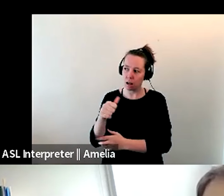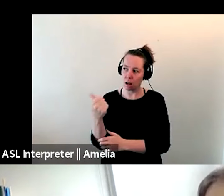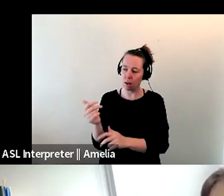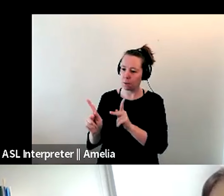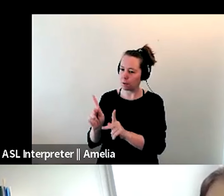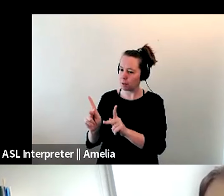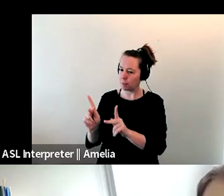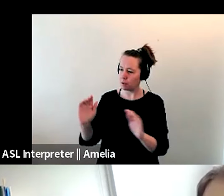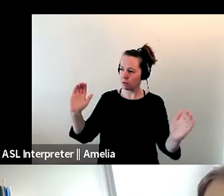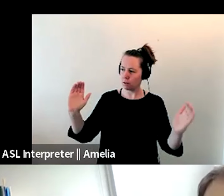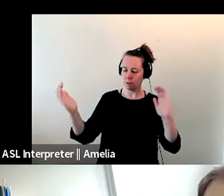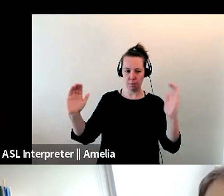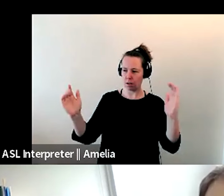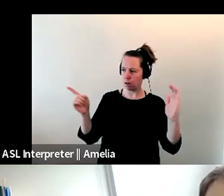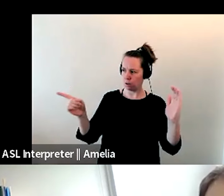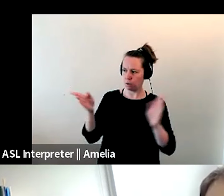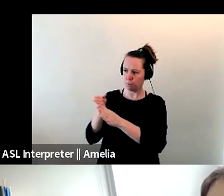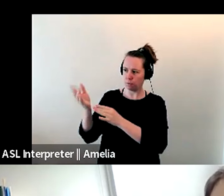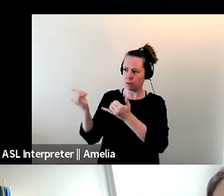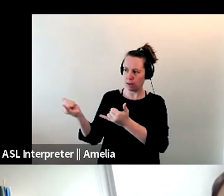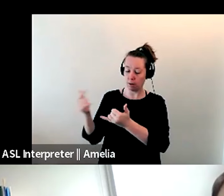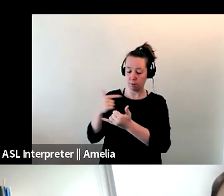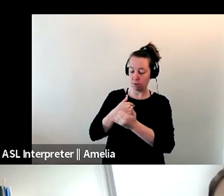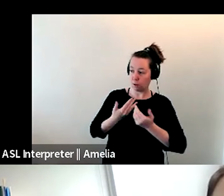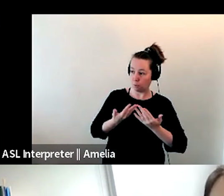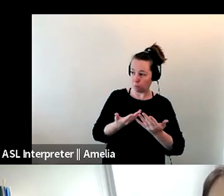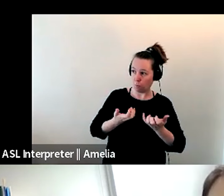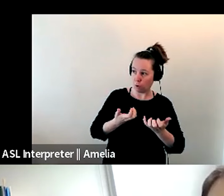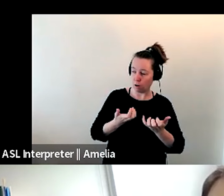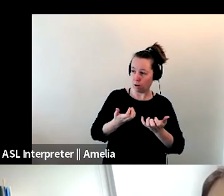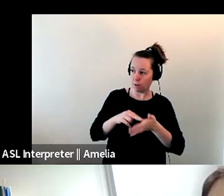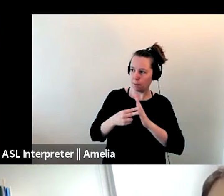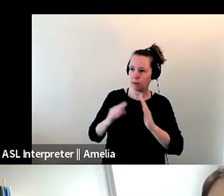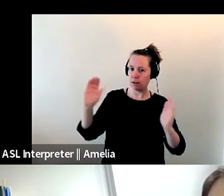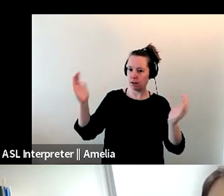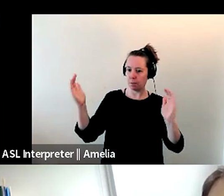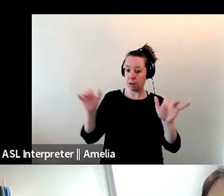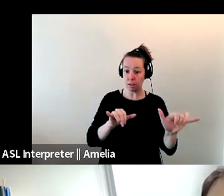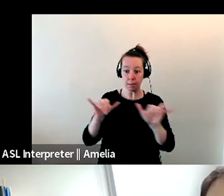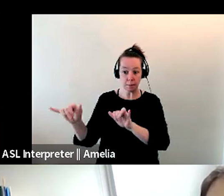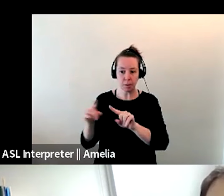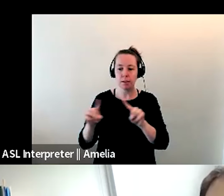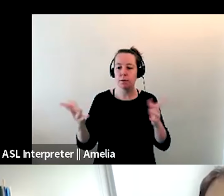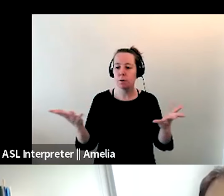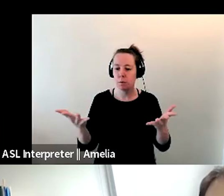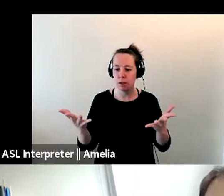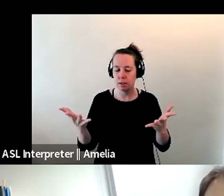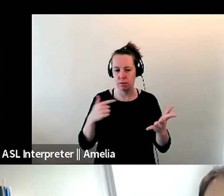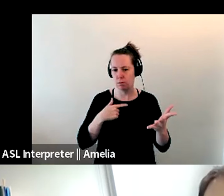in the industry to, you know, predict and align. So I'm a huge fan of the strong interest